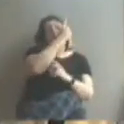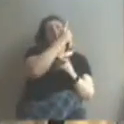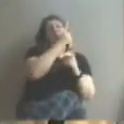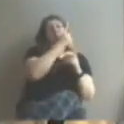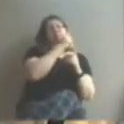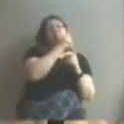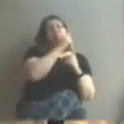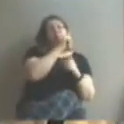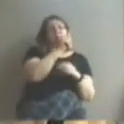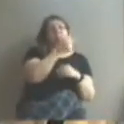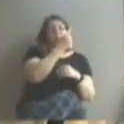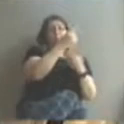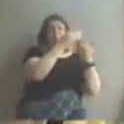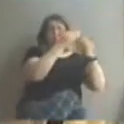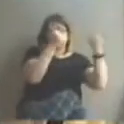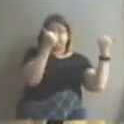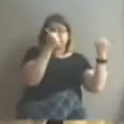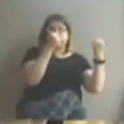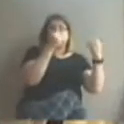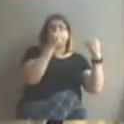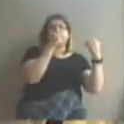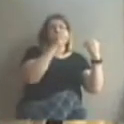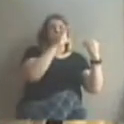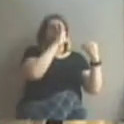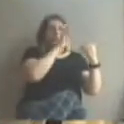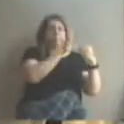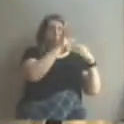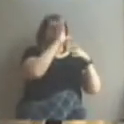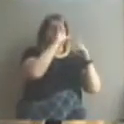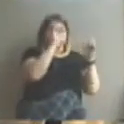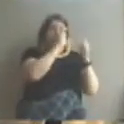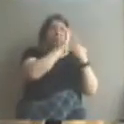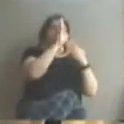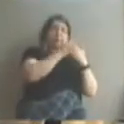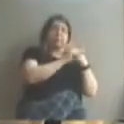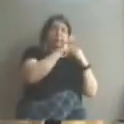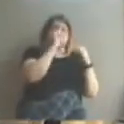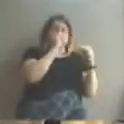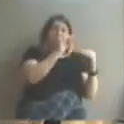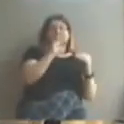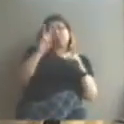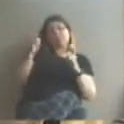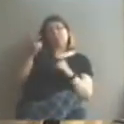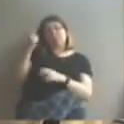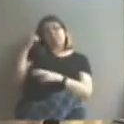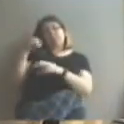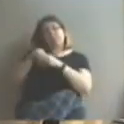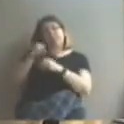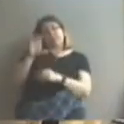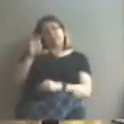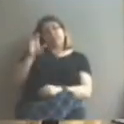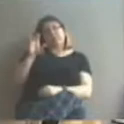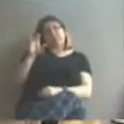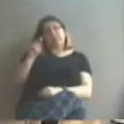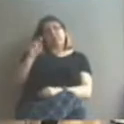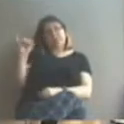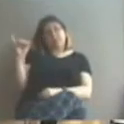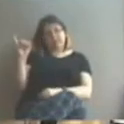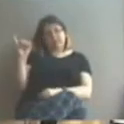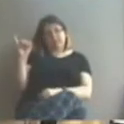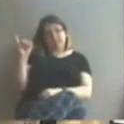a standalone reporting to the Assistant Superintendent for Curriculum and Instruction. Title II has been housed within CNI as well. In